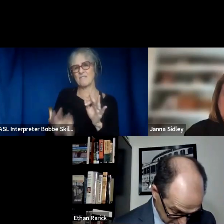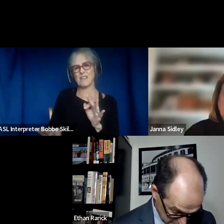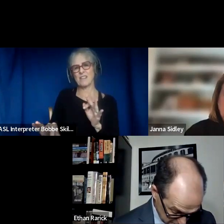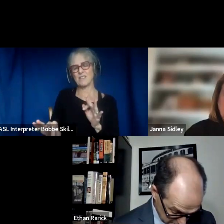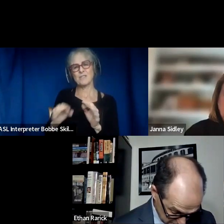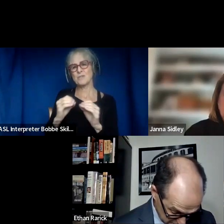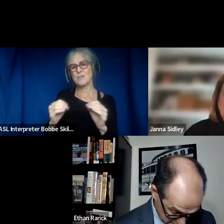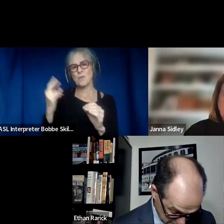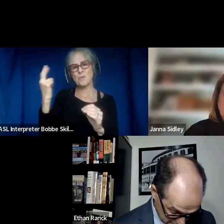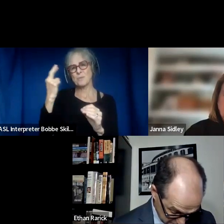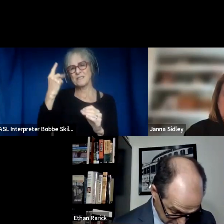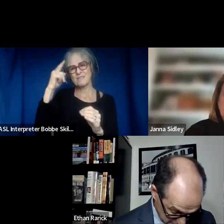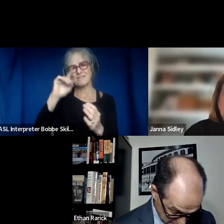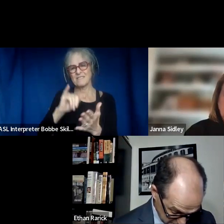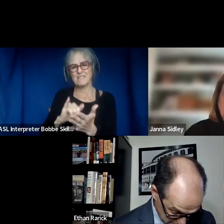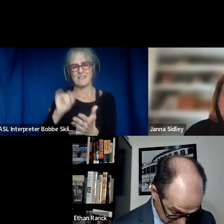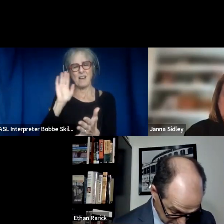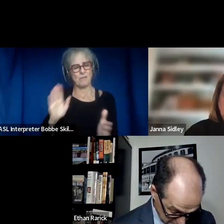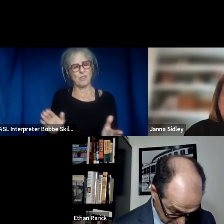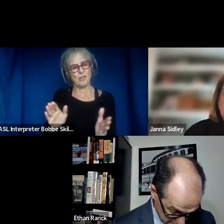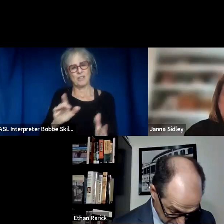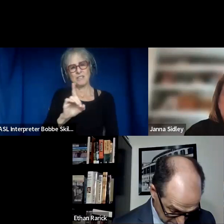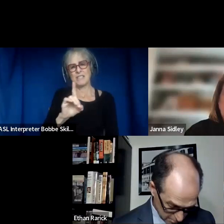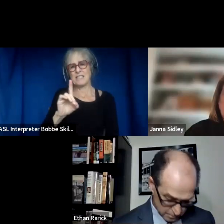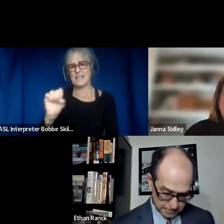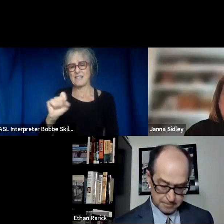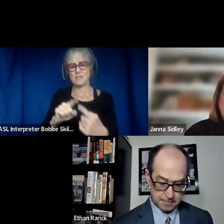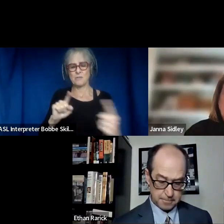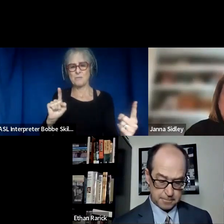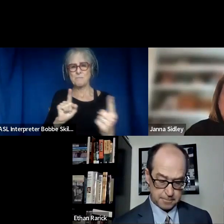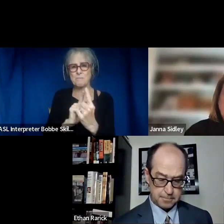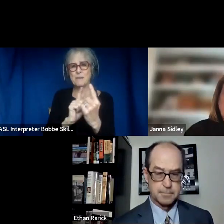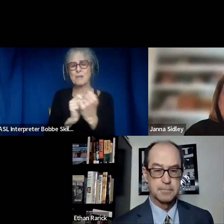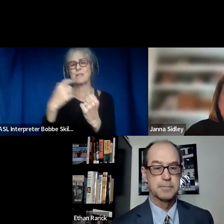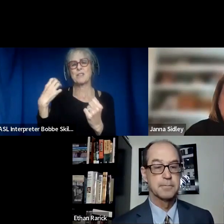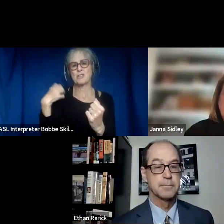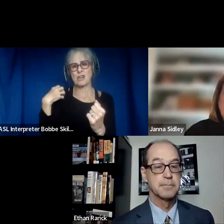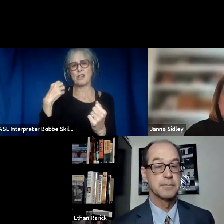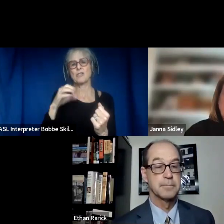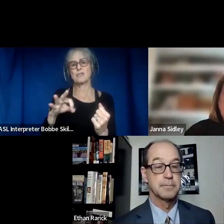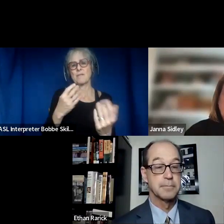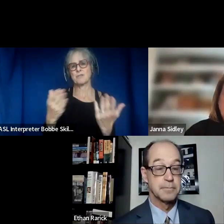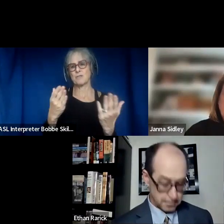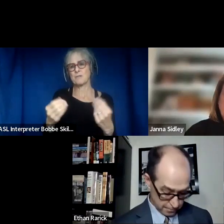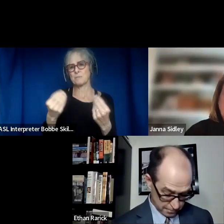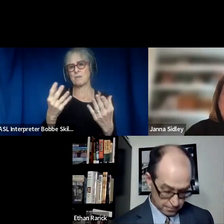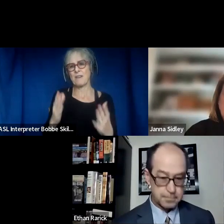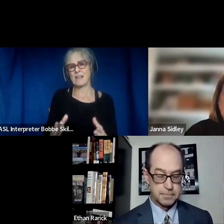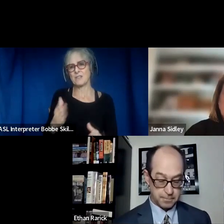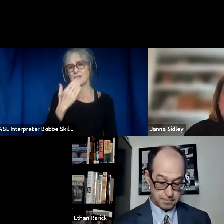justified. And so I would just encourage DDS to meet with the chairs of service providers. Thank